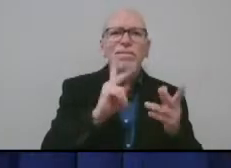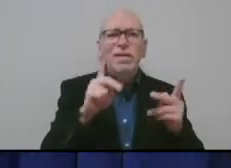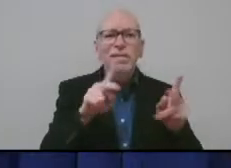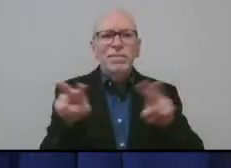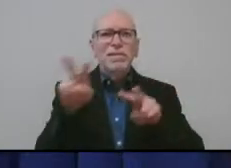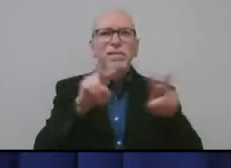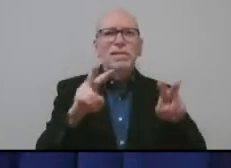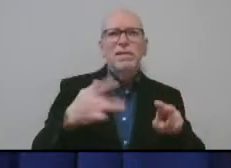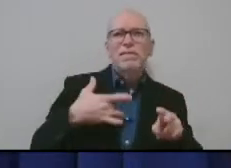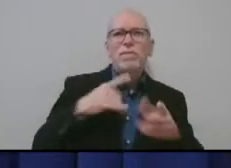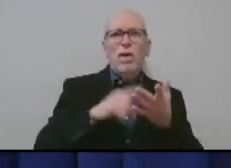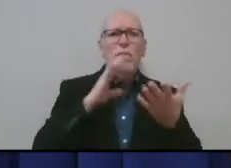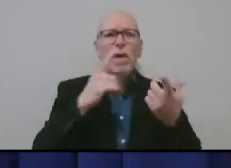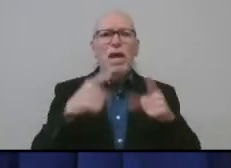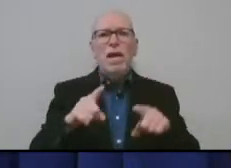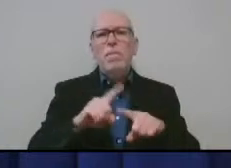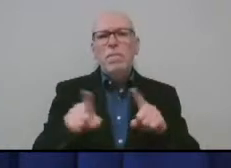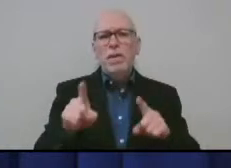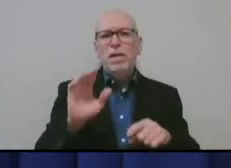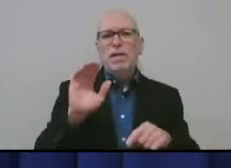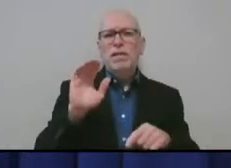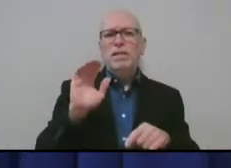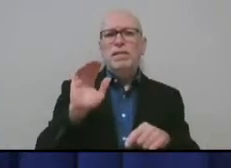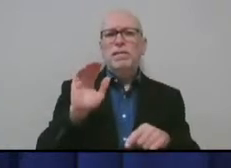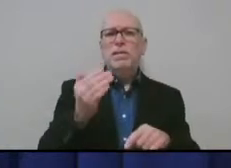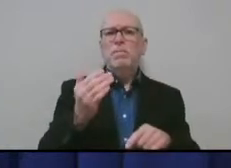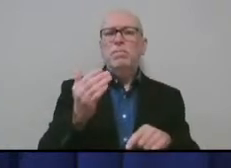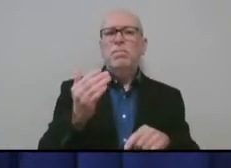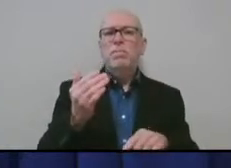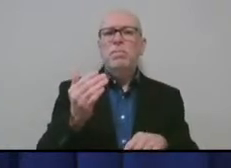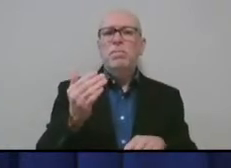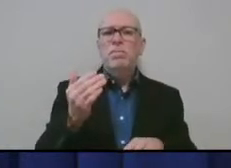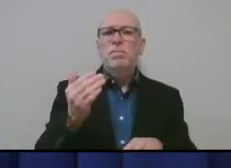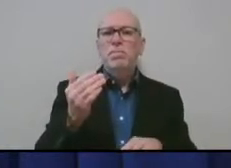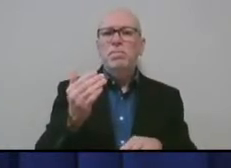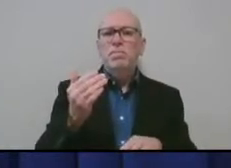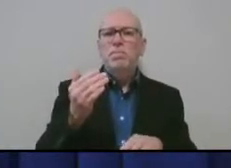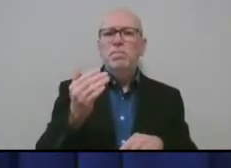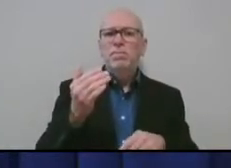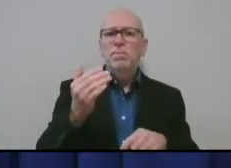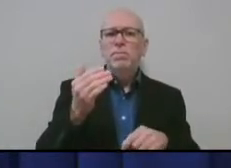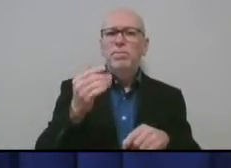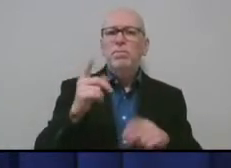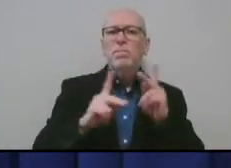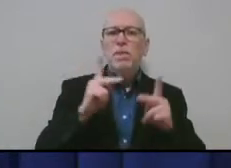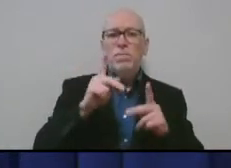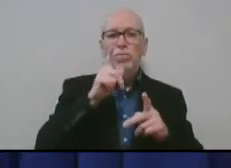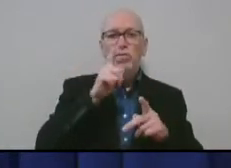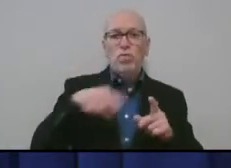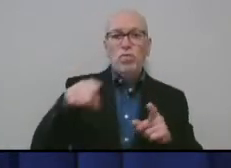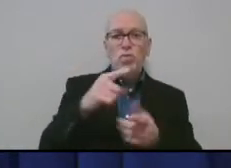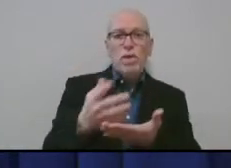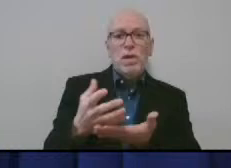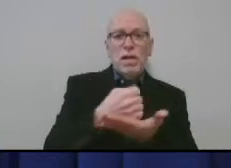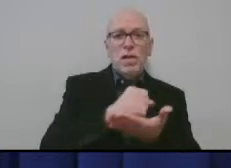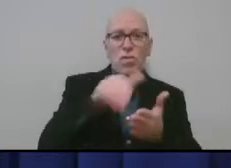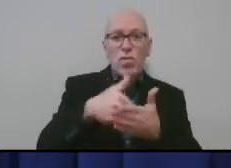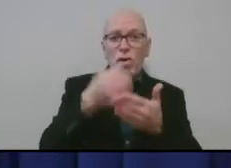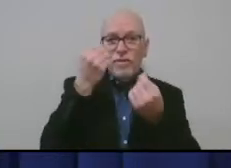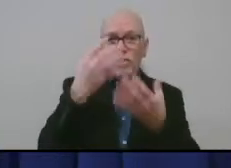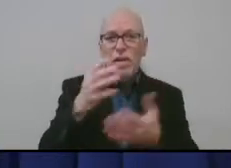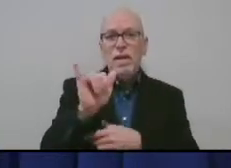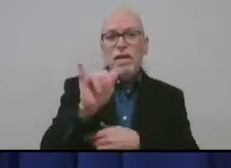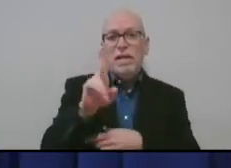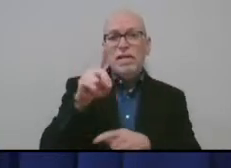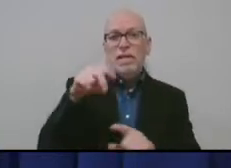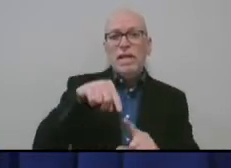but it seems to be the legitimate sources and repositories of the folks that are out there collecting all this information. Indiana